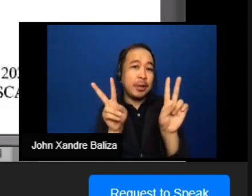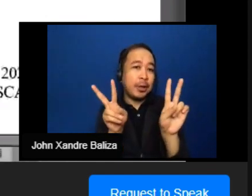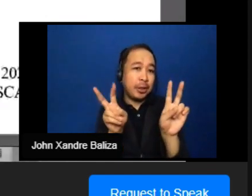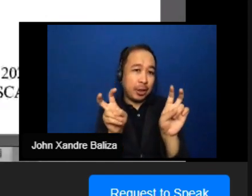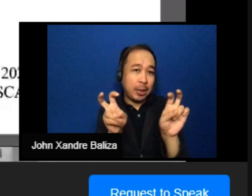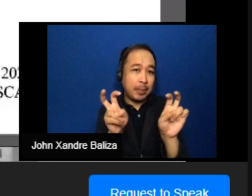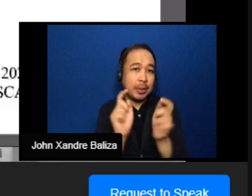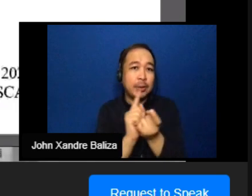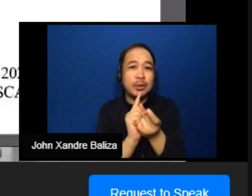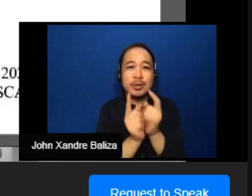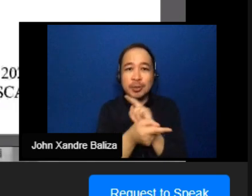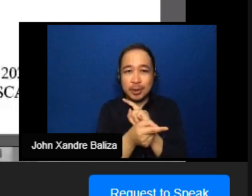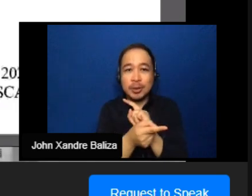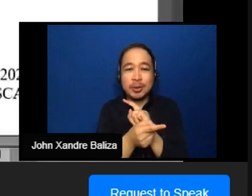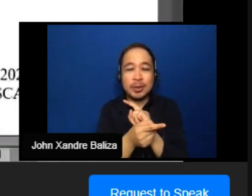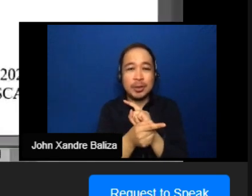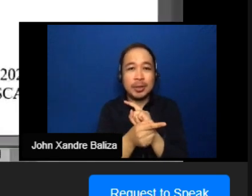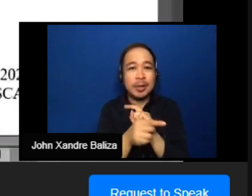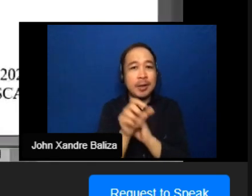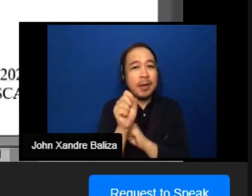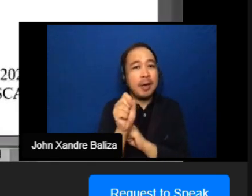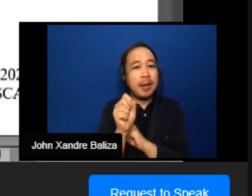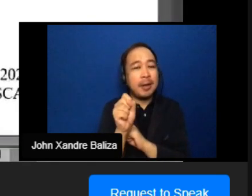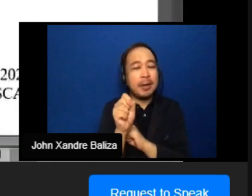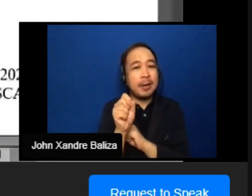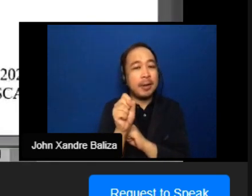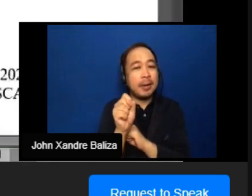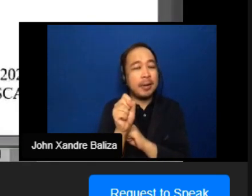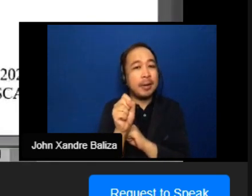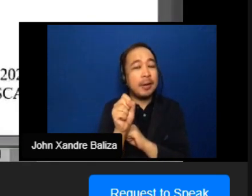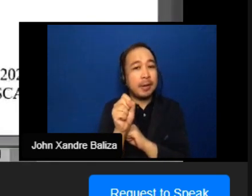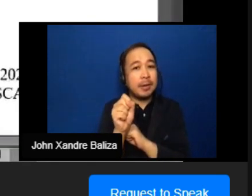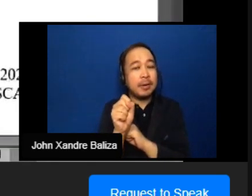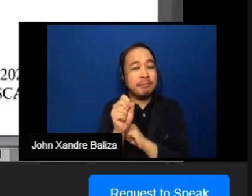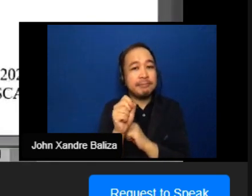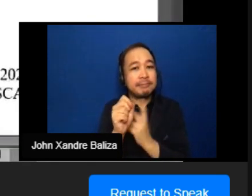to sexual and reproductive health services and reproductive rights.